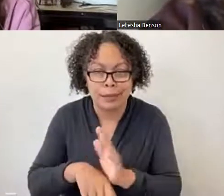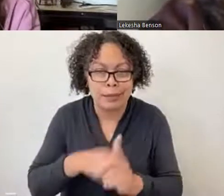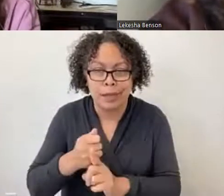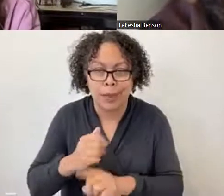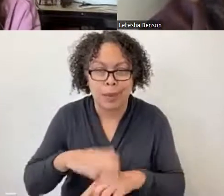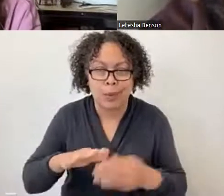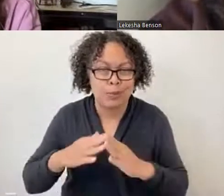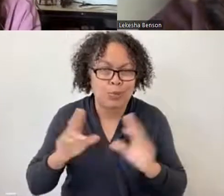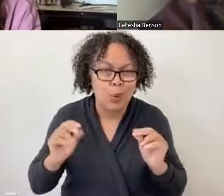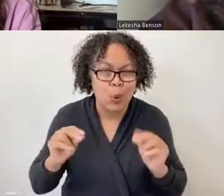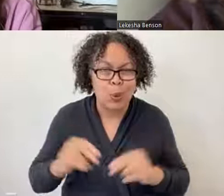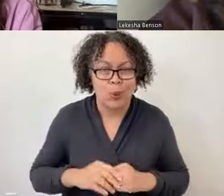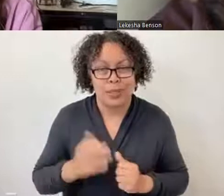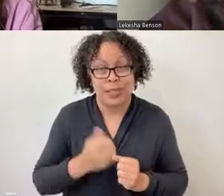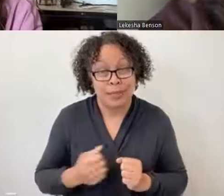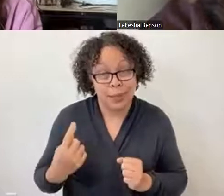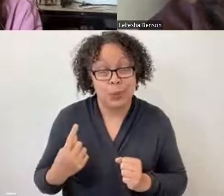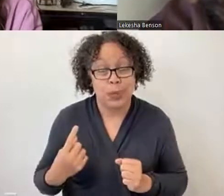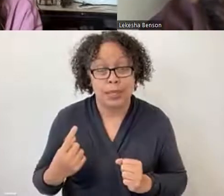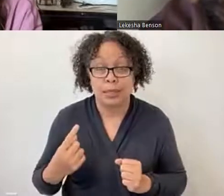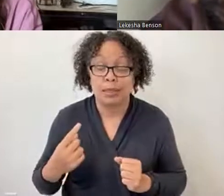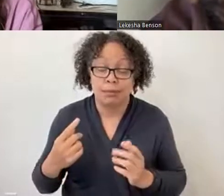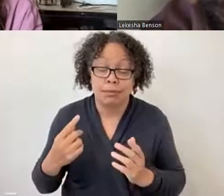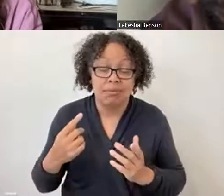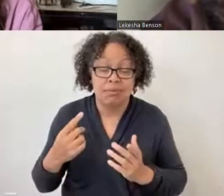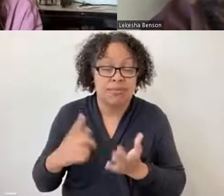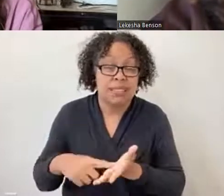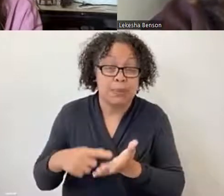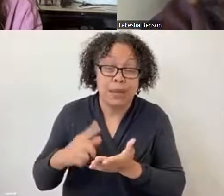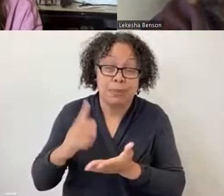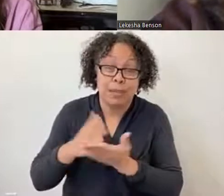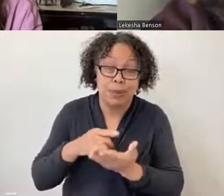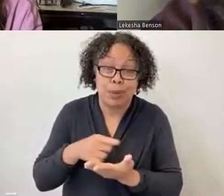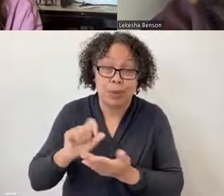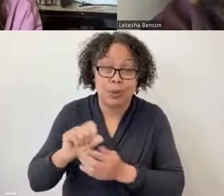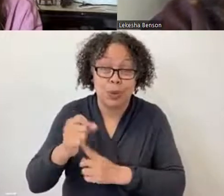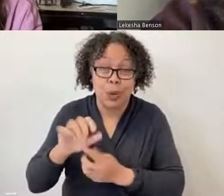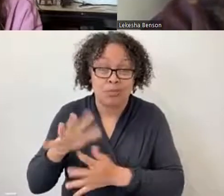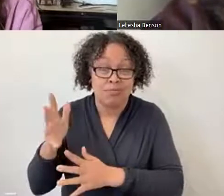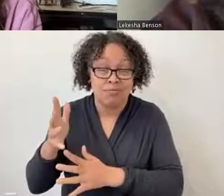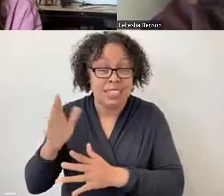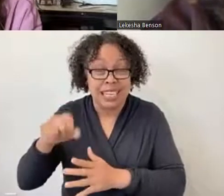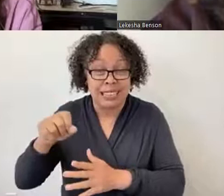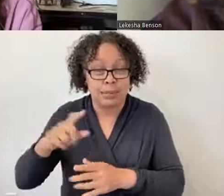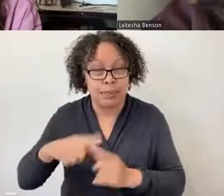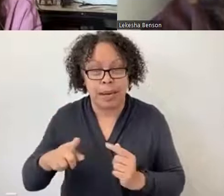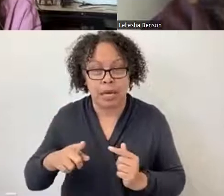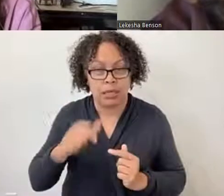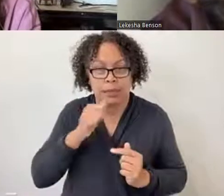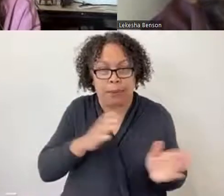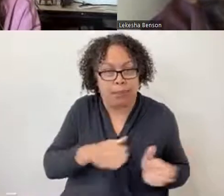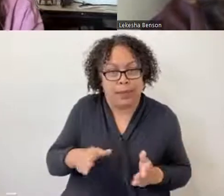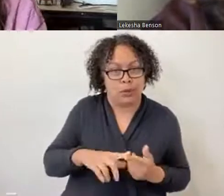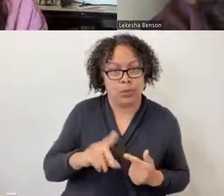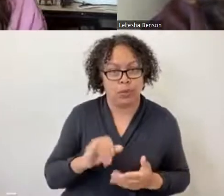even situations that ended really poorly, you know, everyone had come in with best intentions. And I think one of the kinds of